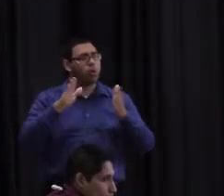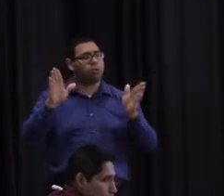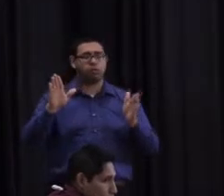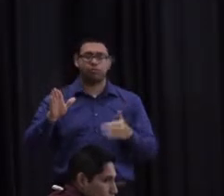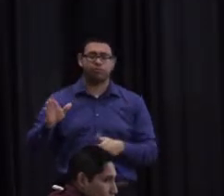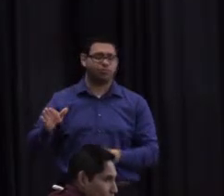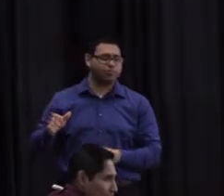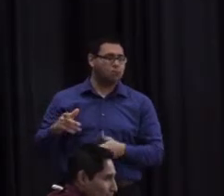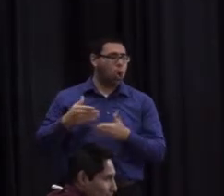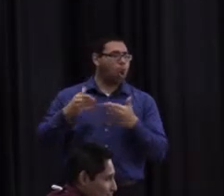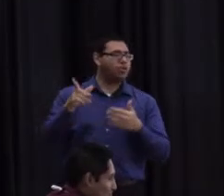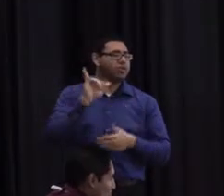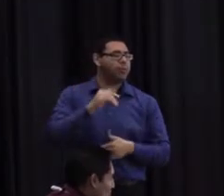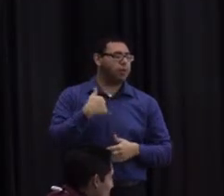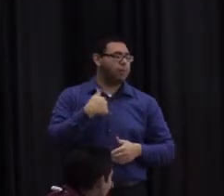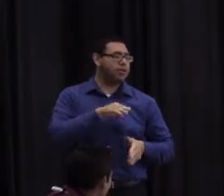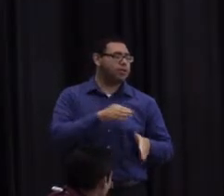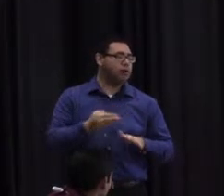obituary.